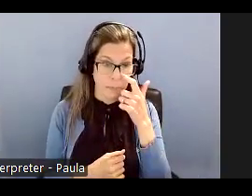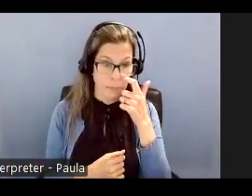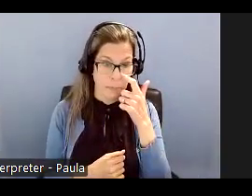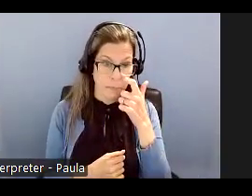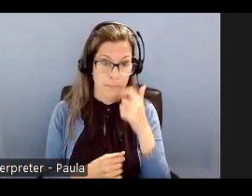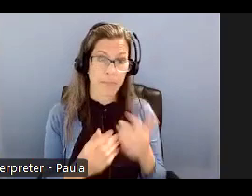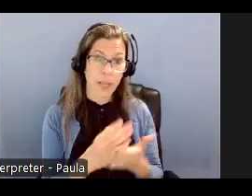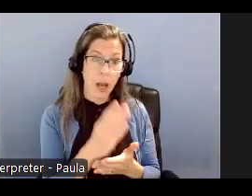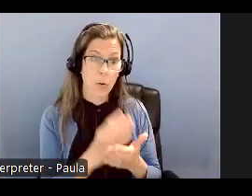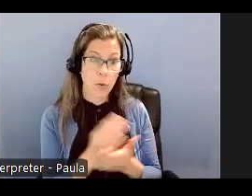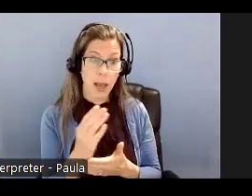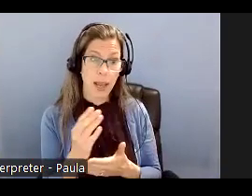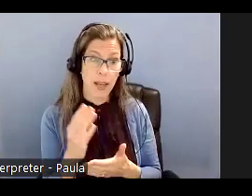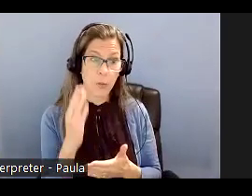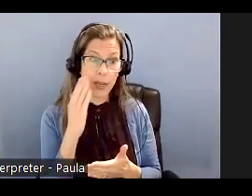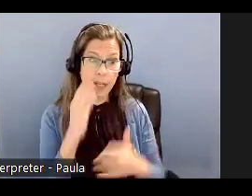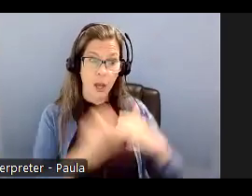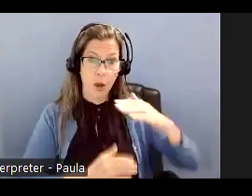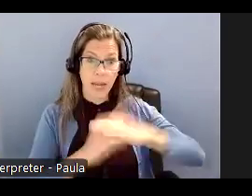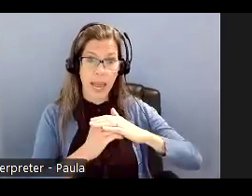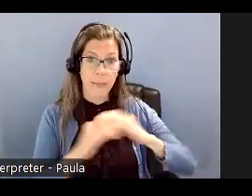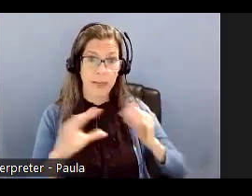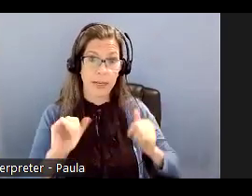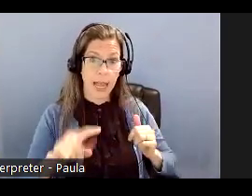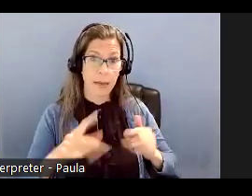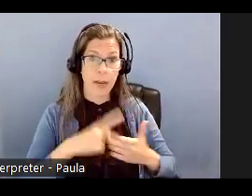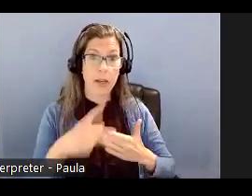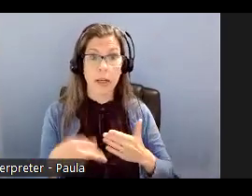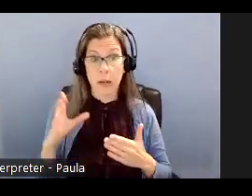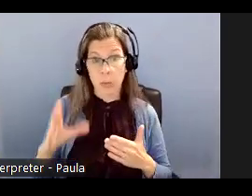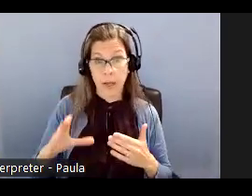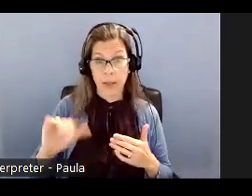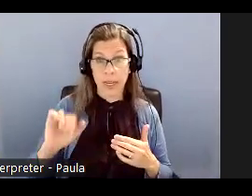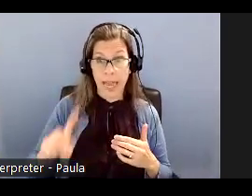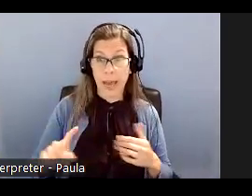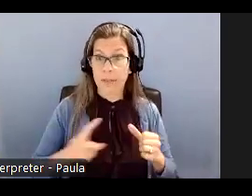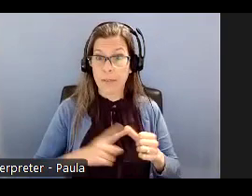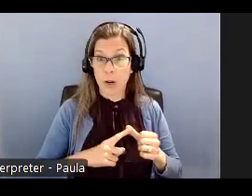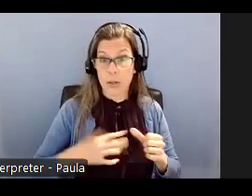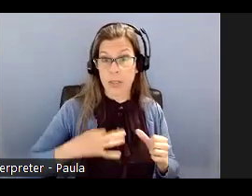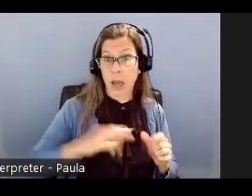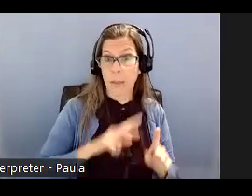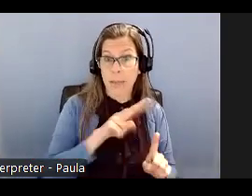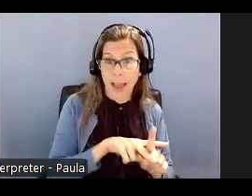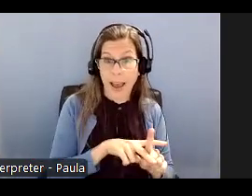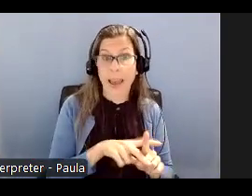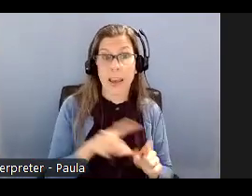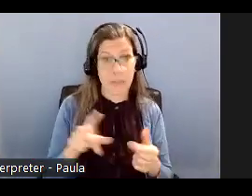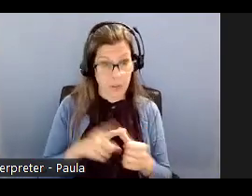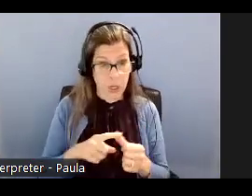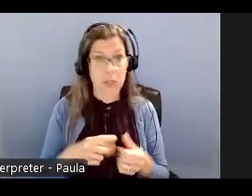All right, because we know this is a capped program, will the cap be first come, first serve, or will there be a priority